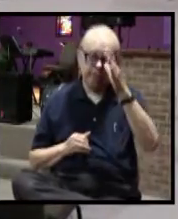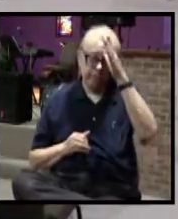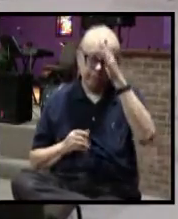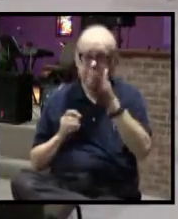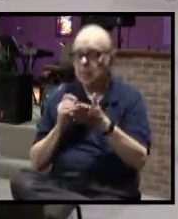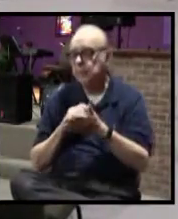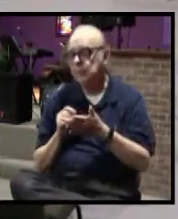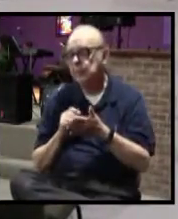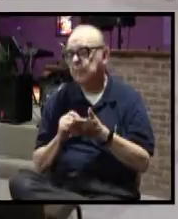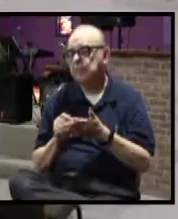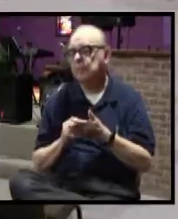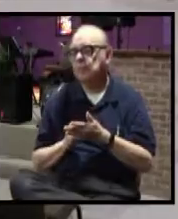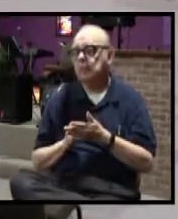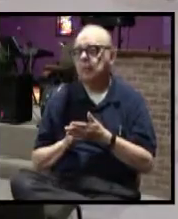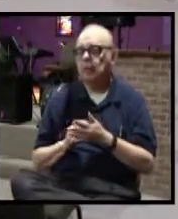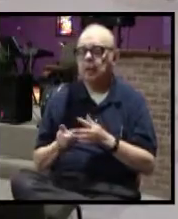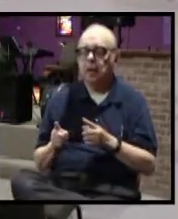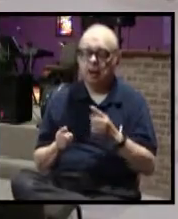But here's what the father wrote.